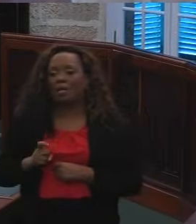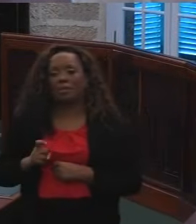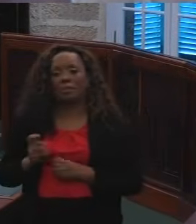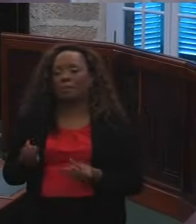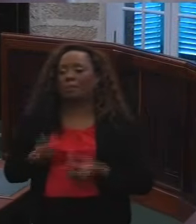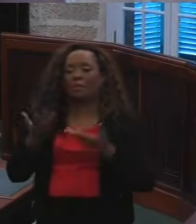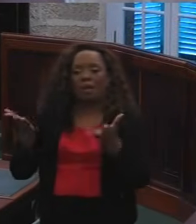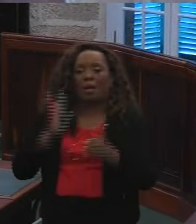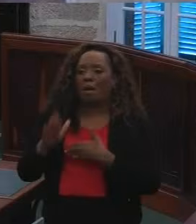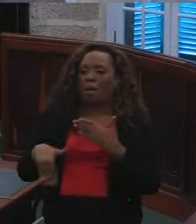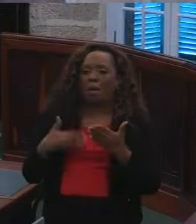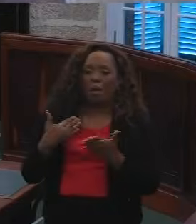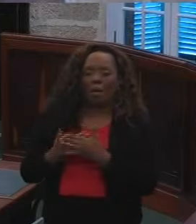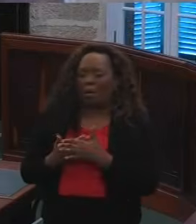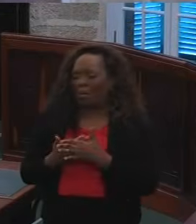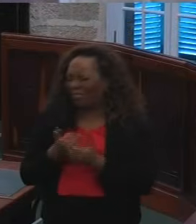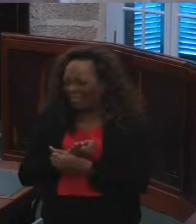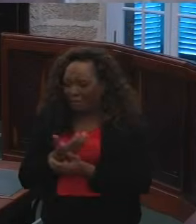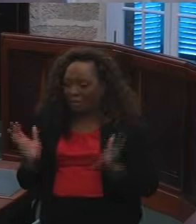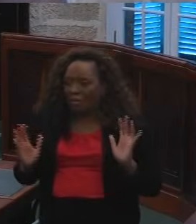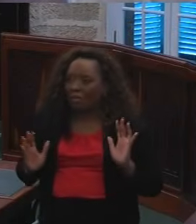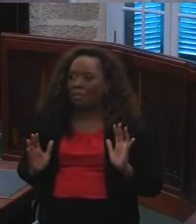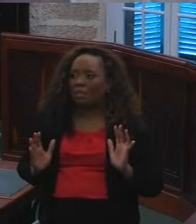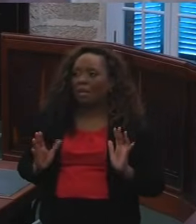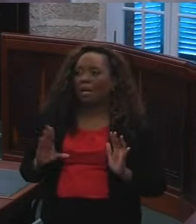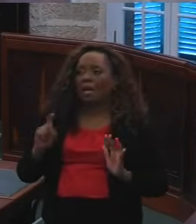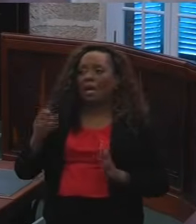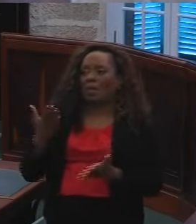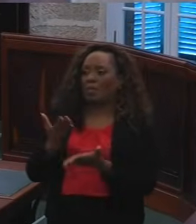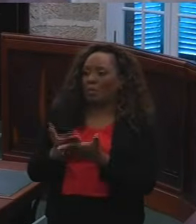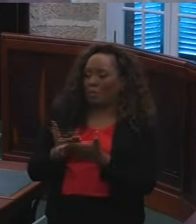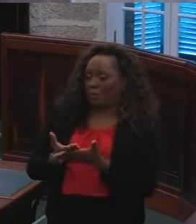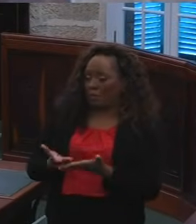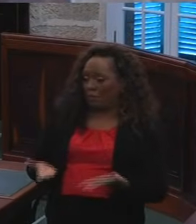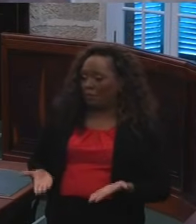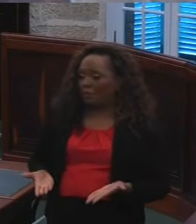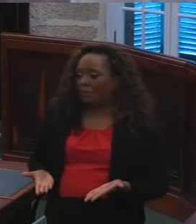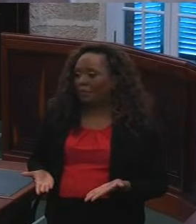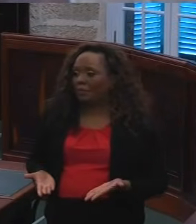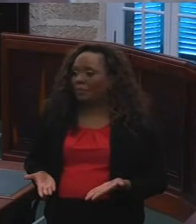that you have done within that year, and they have to prove it, and you have to prove it too, because the